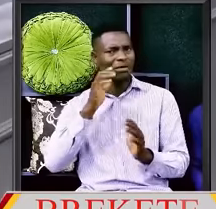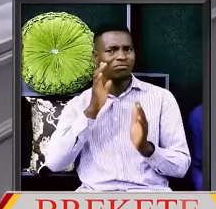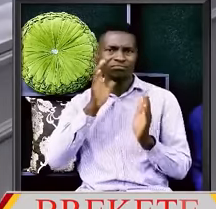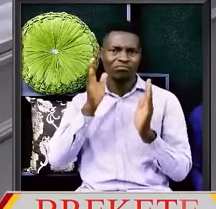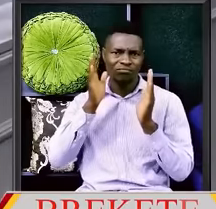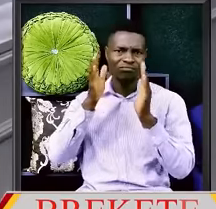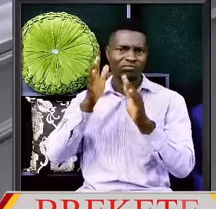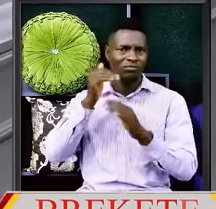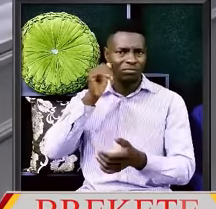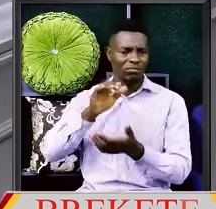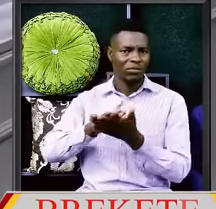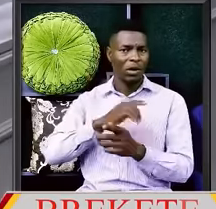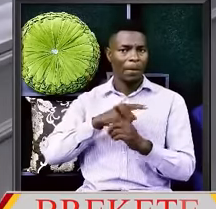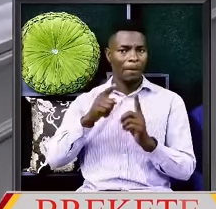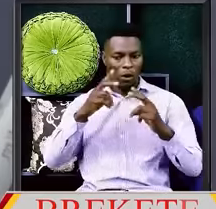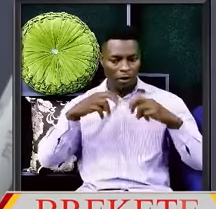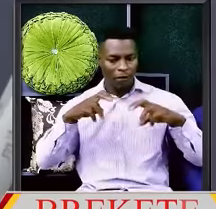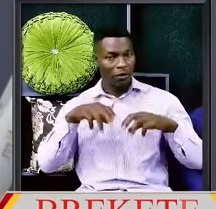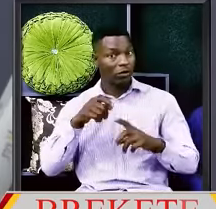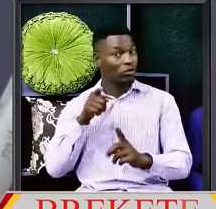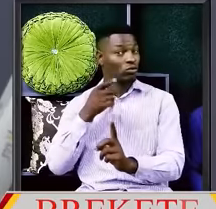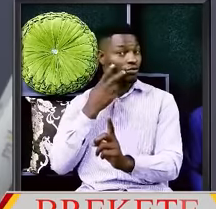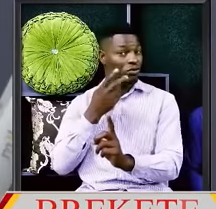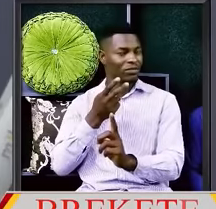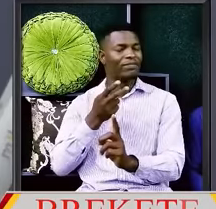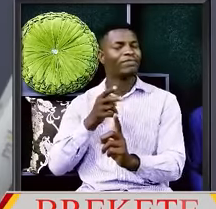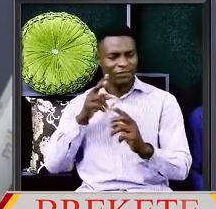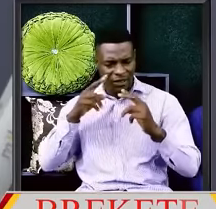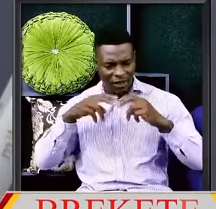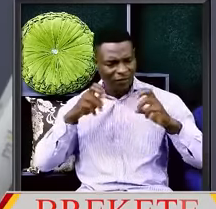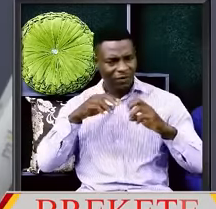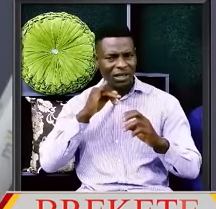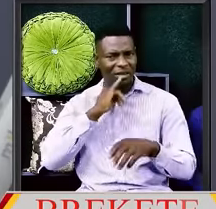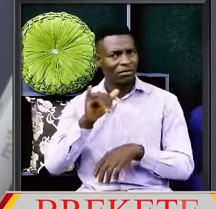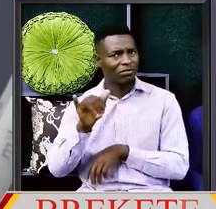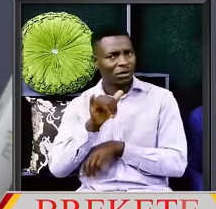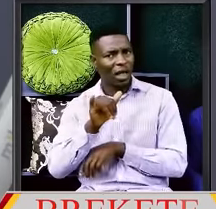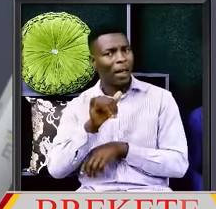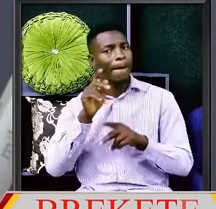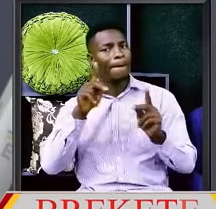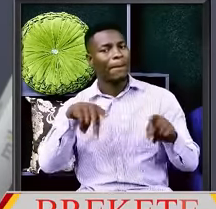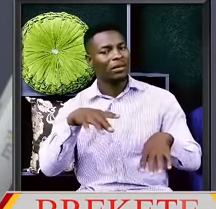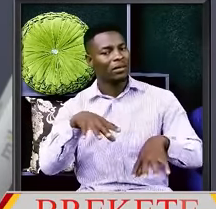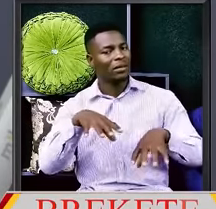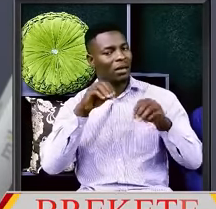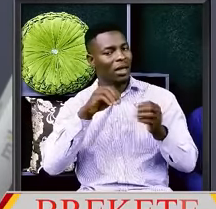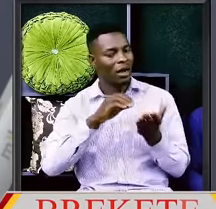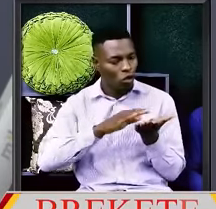for investigation, where you they see, investigation be like make person carry